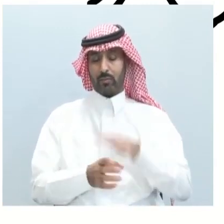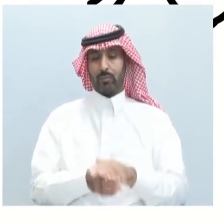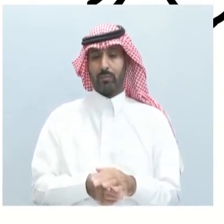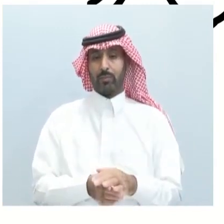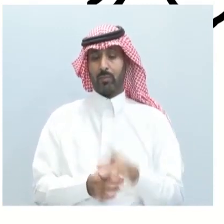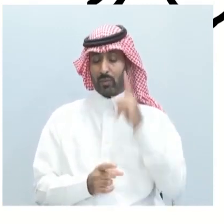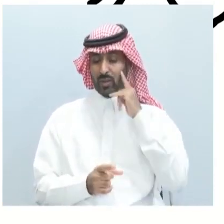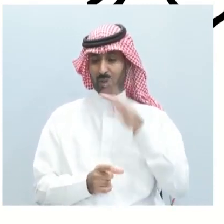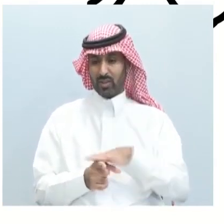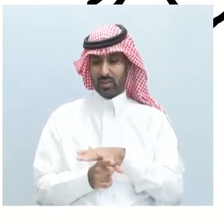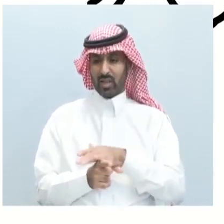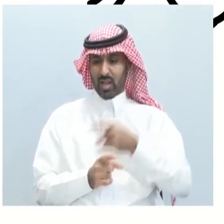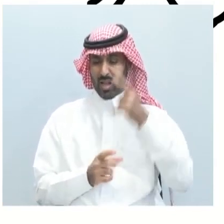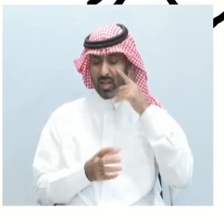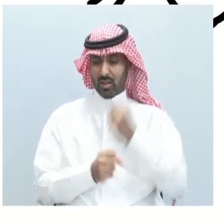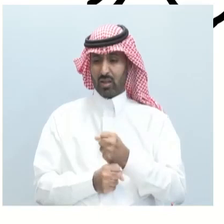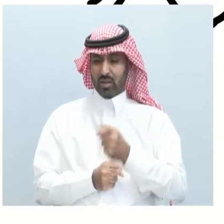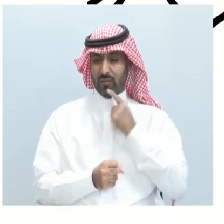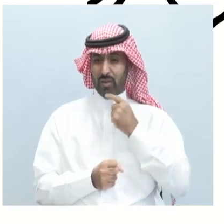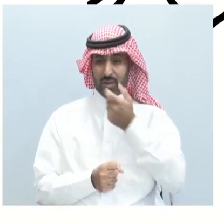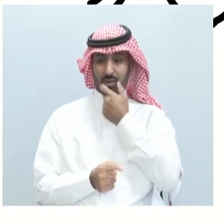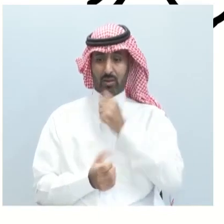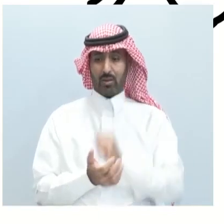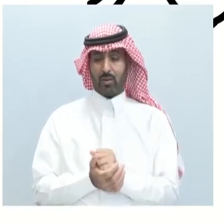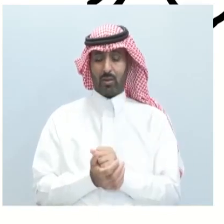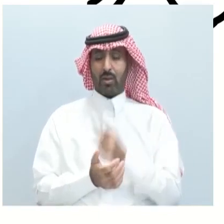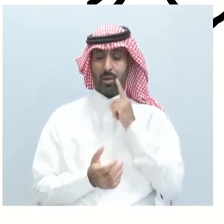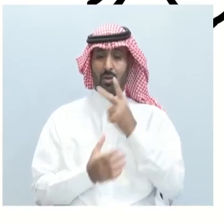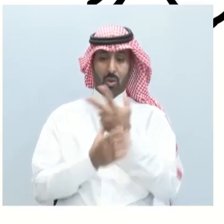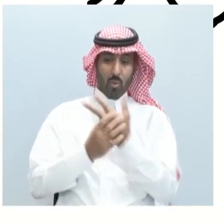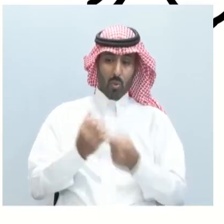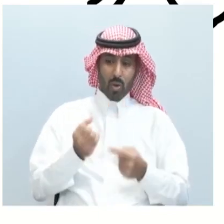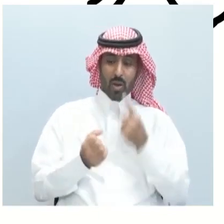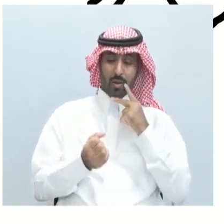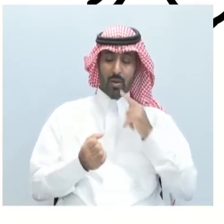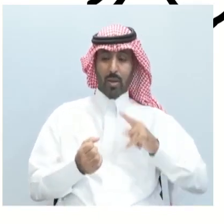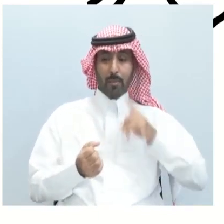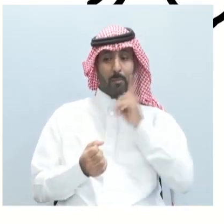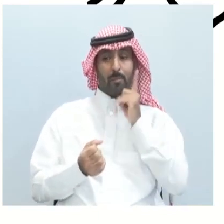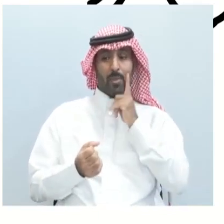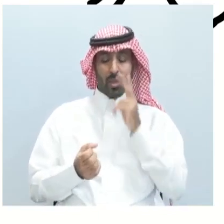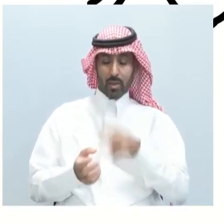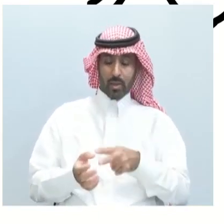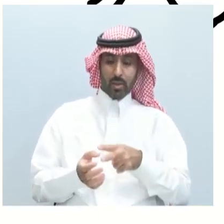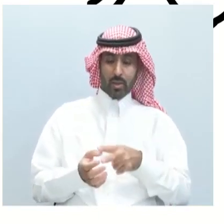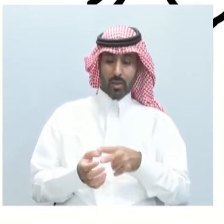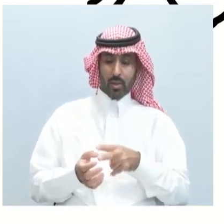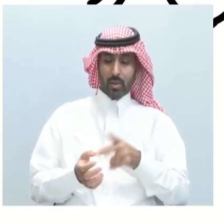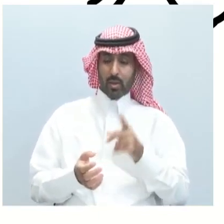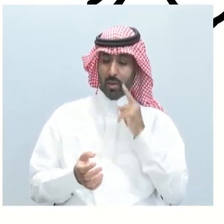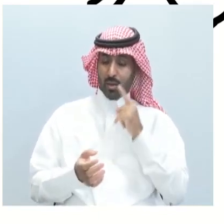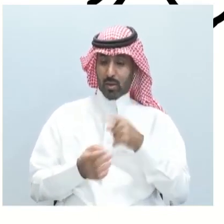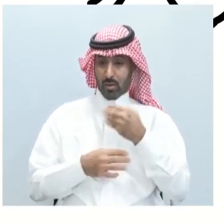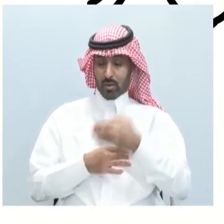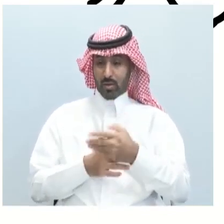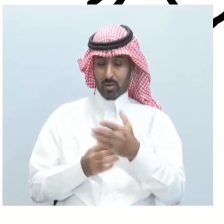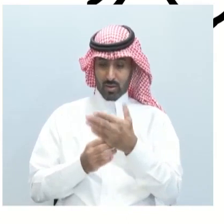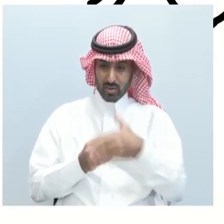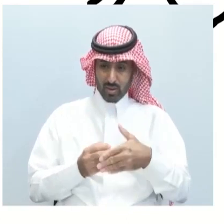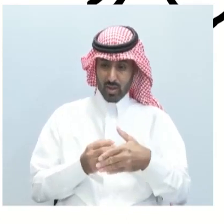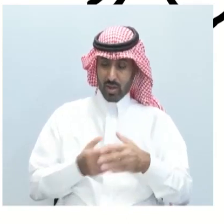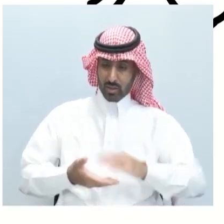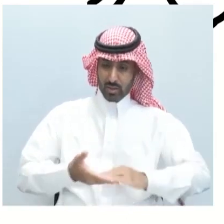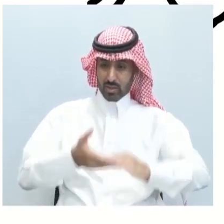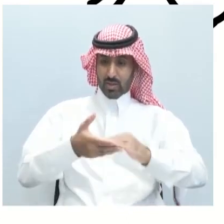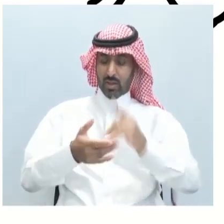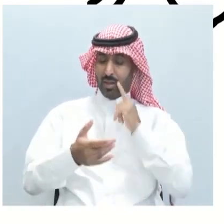Guard, Medical City in Riyadh. The twins' mother, from Poland, had heard of the excellent facilities there and requested help